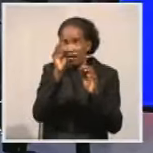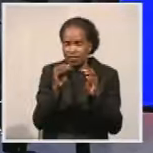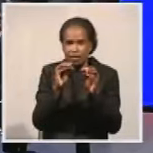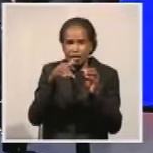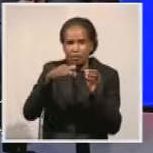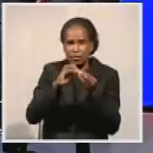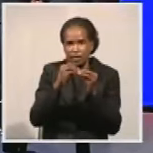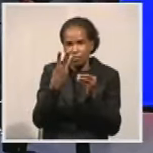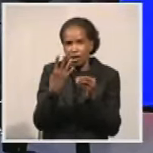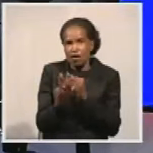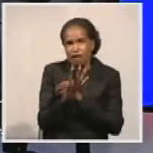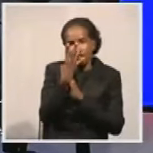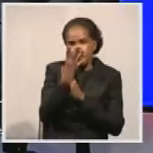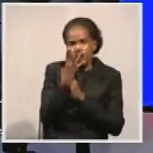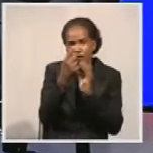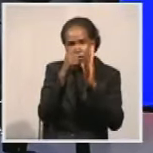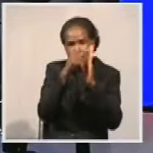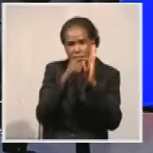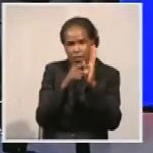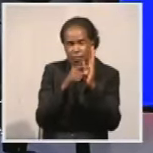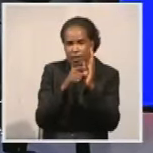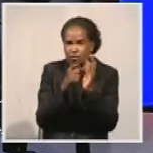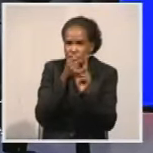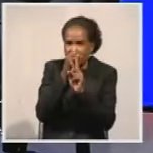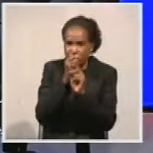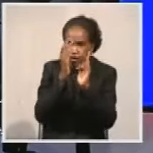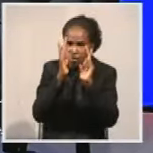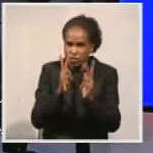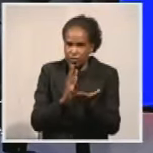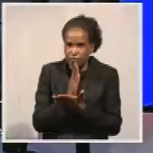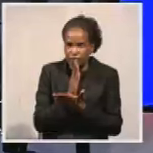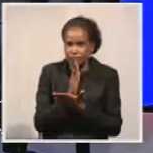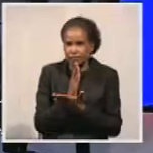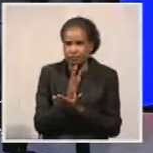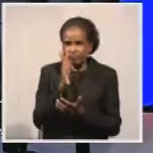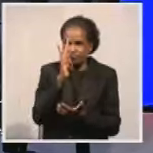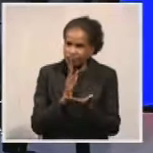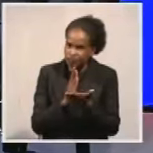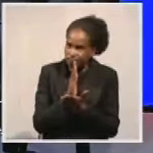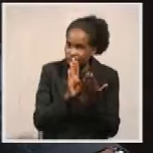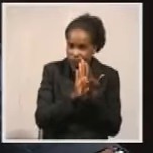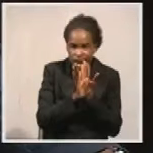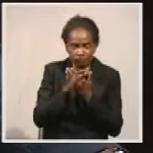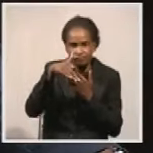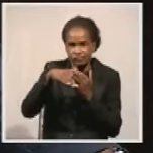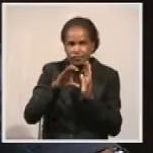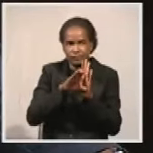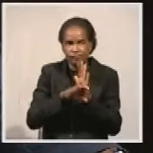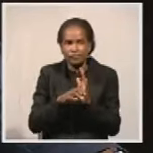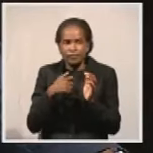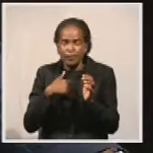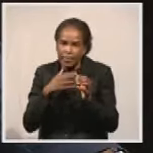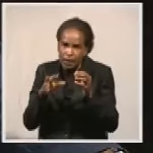Precisely. We are fourth, and of course a number of other human rights achievements that we have done. I would be failing in this conversation if I don't bring